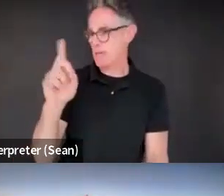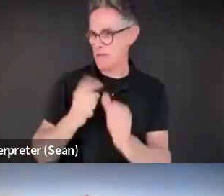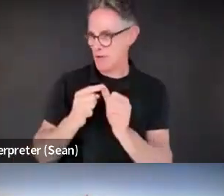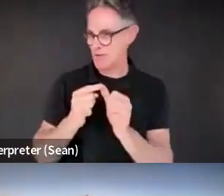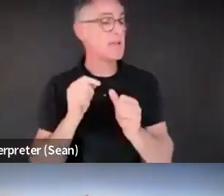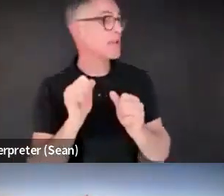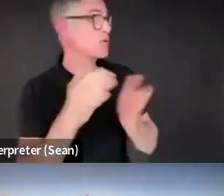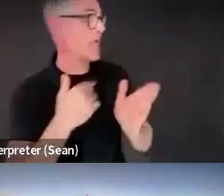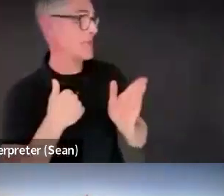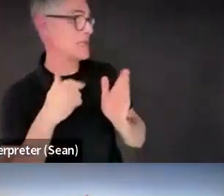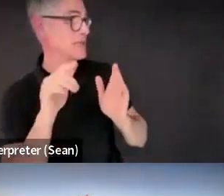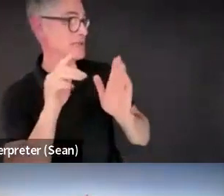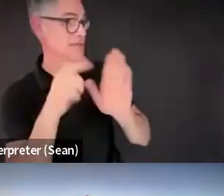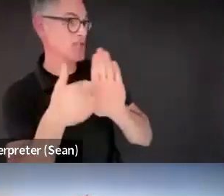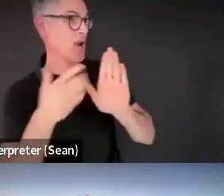John? I am.